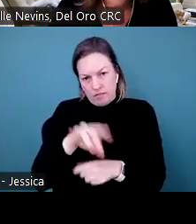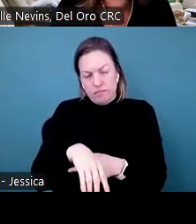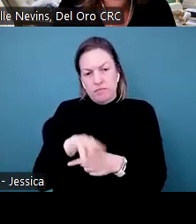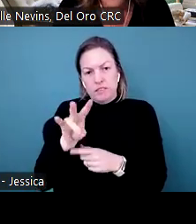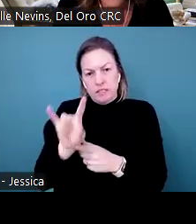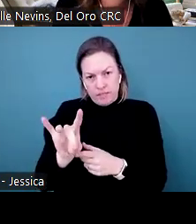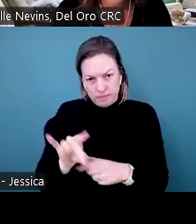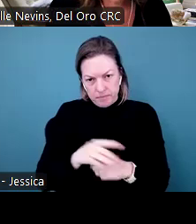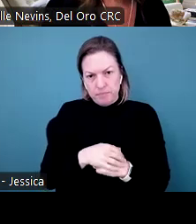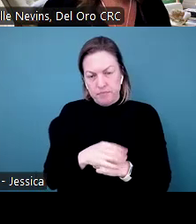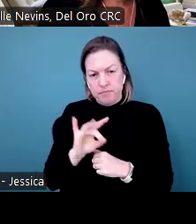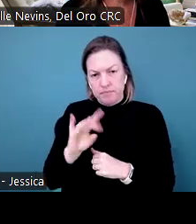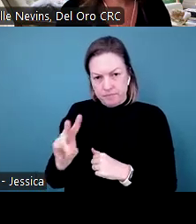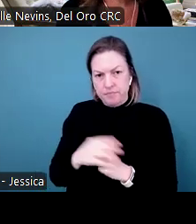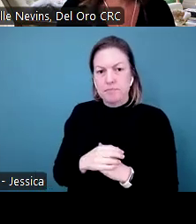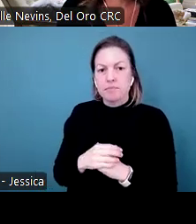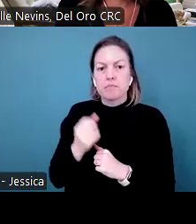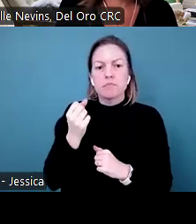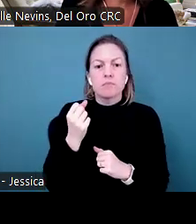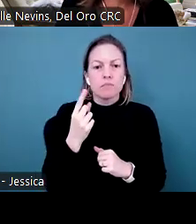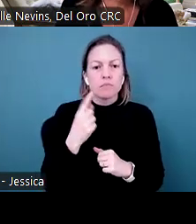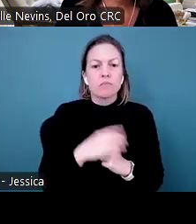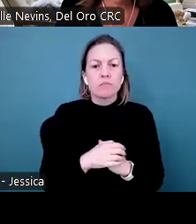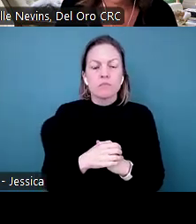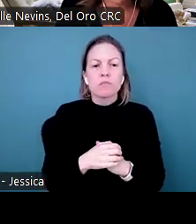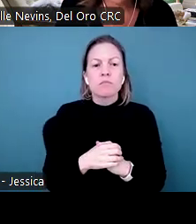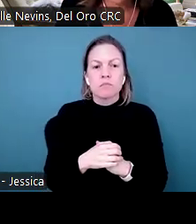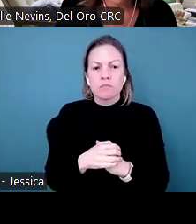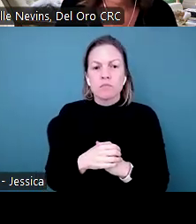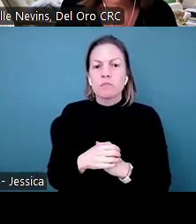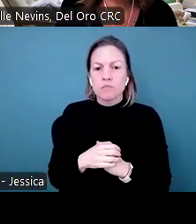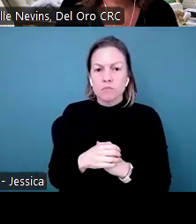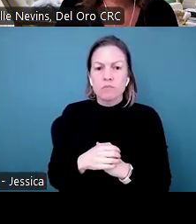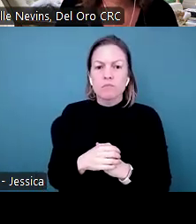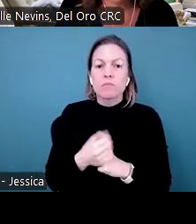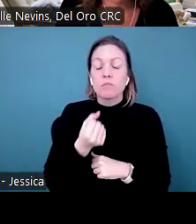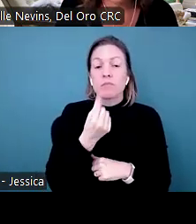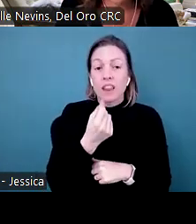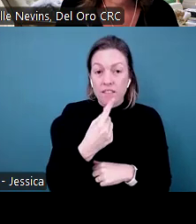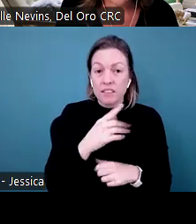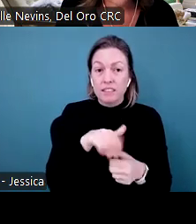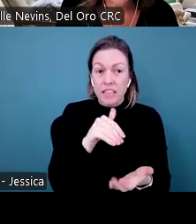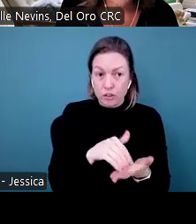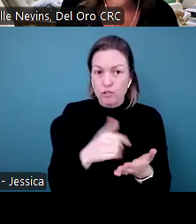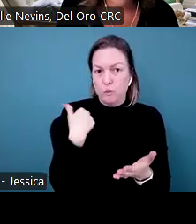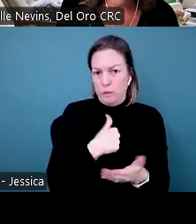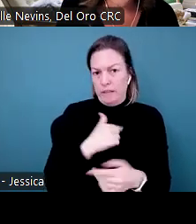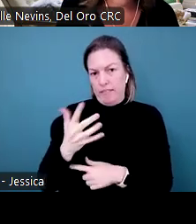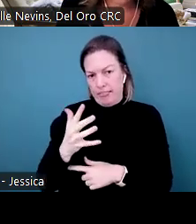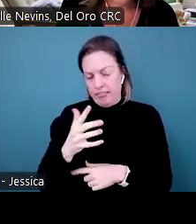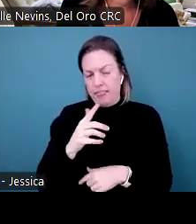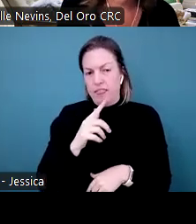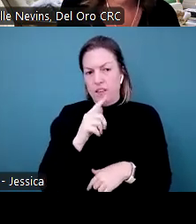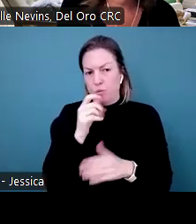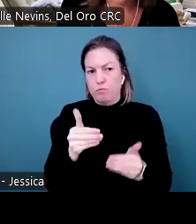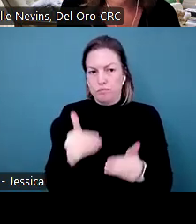1987. We were the 5th site to roll out of the 11 centers. We actually service 13 Northern